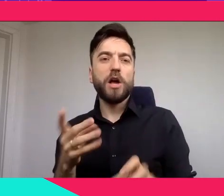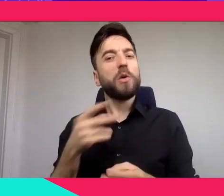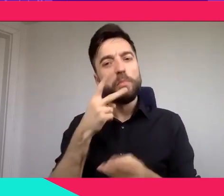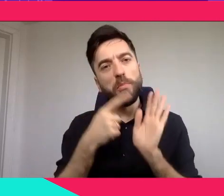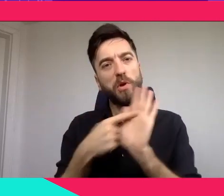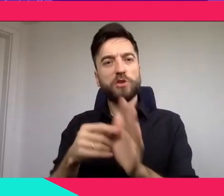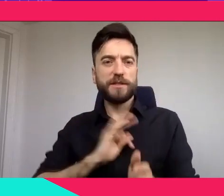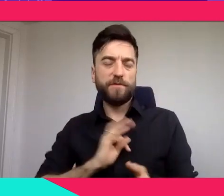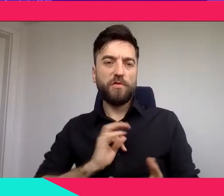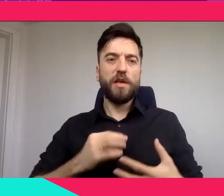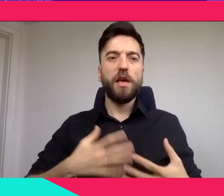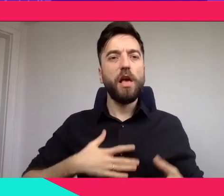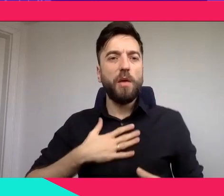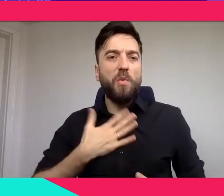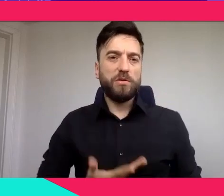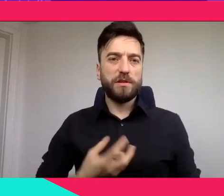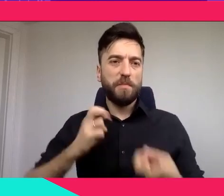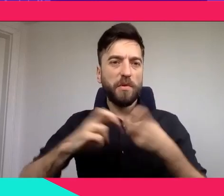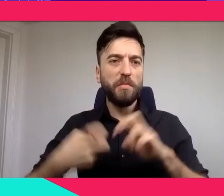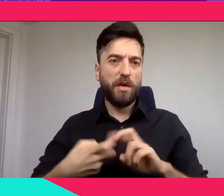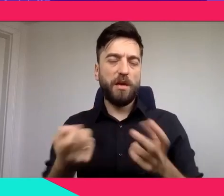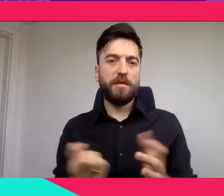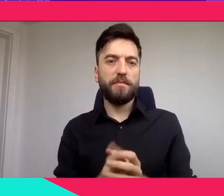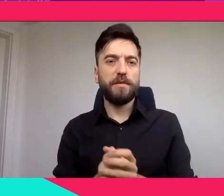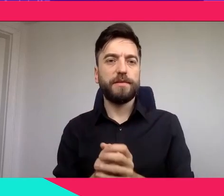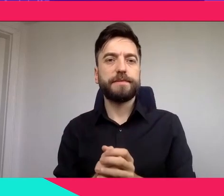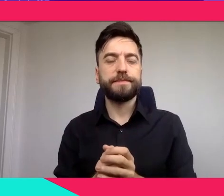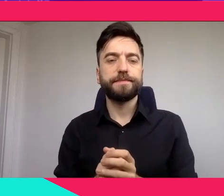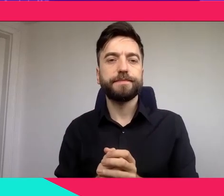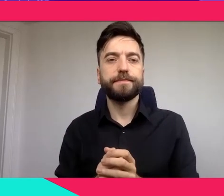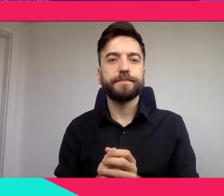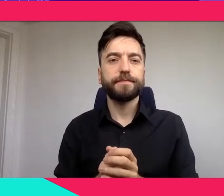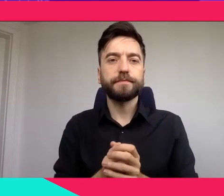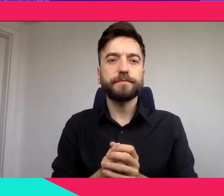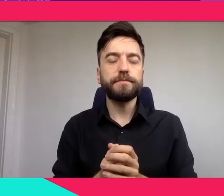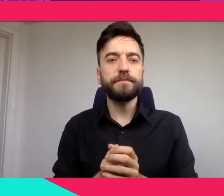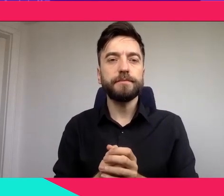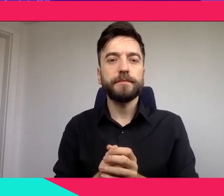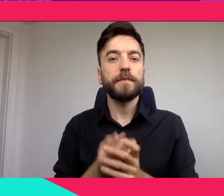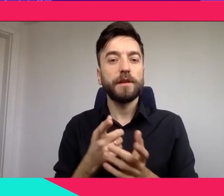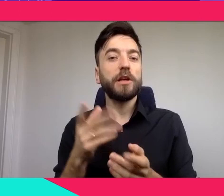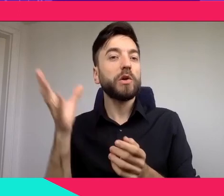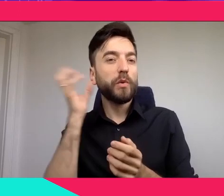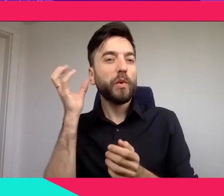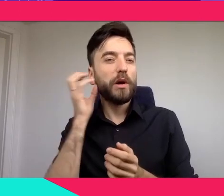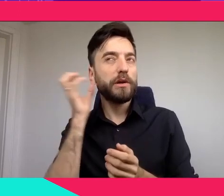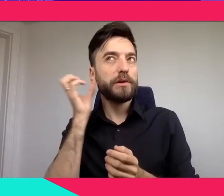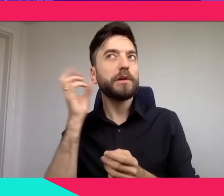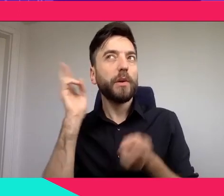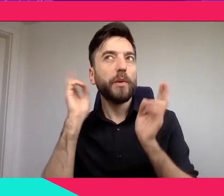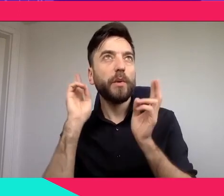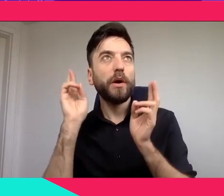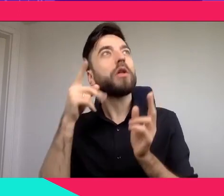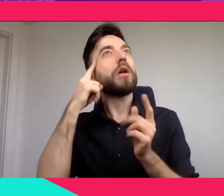been presented with in the testimonies. And the focus in this workshop was not on creating a nice